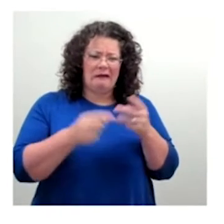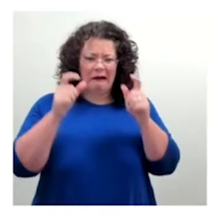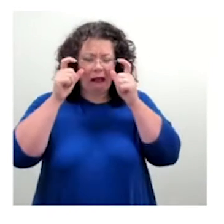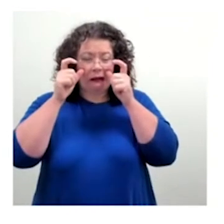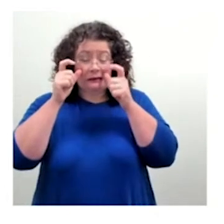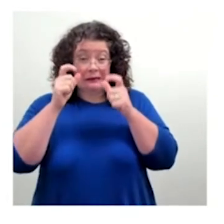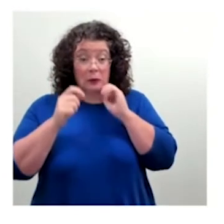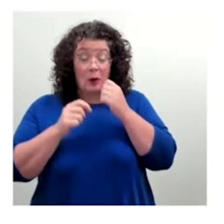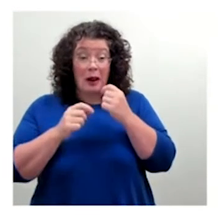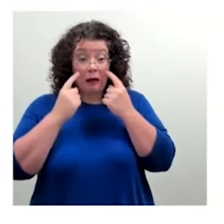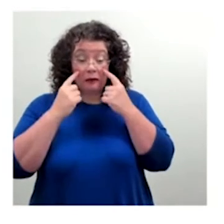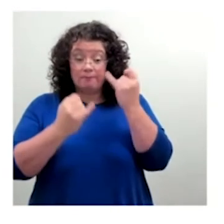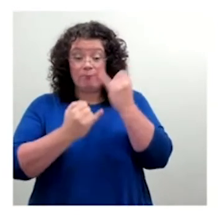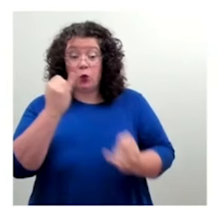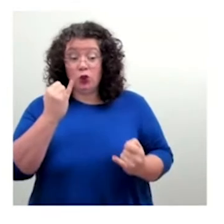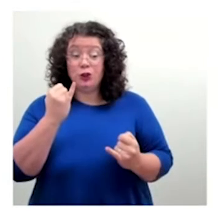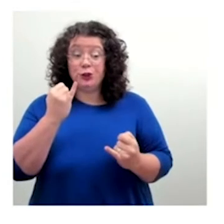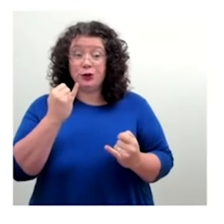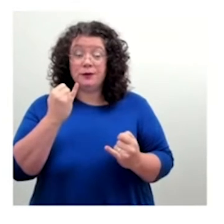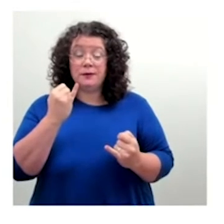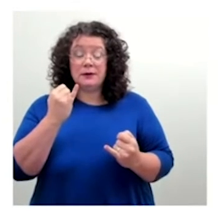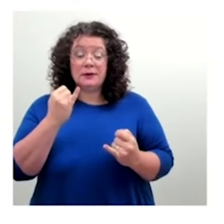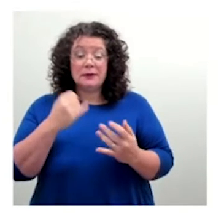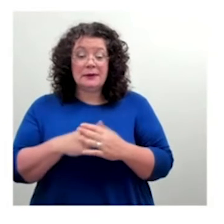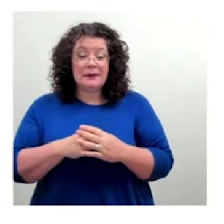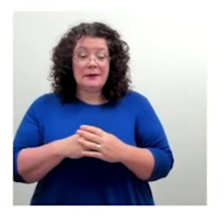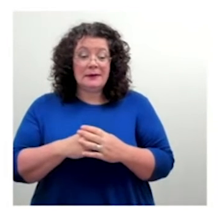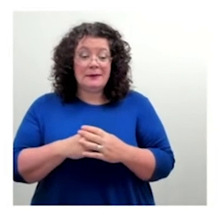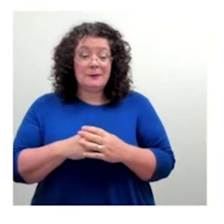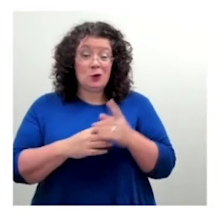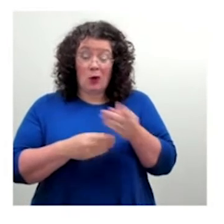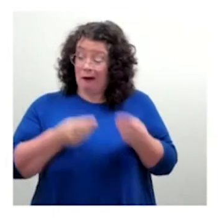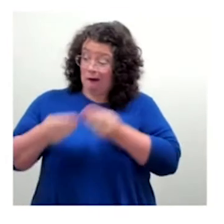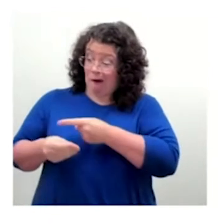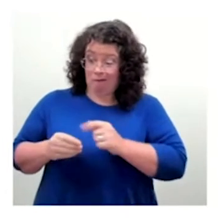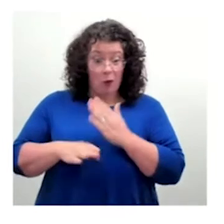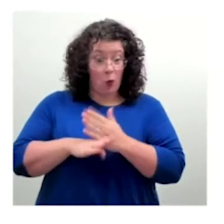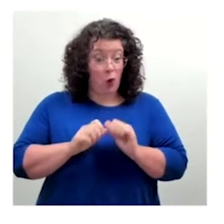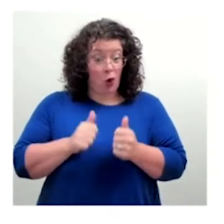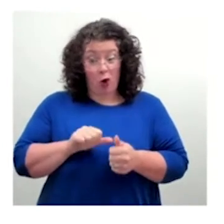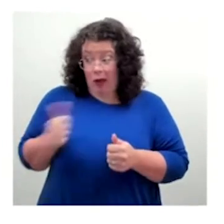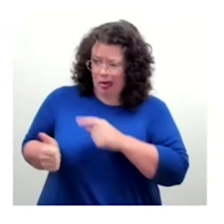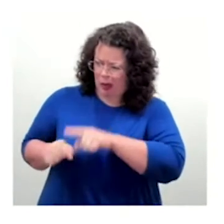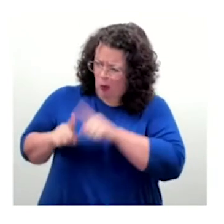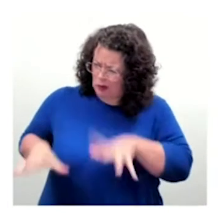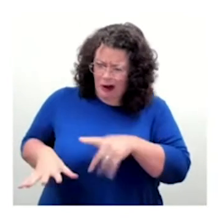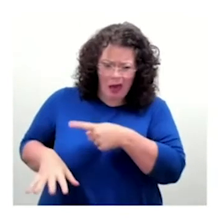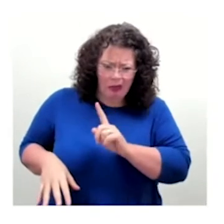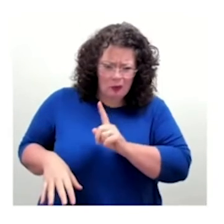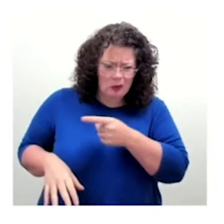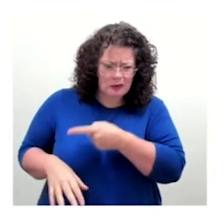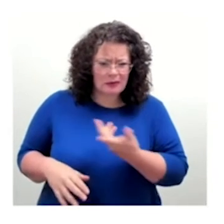colleague who's on the next desk and say, what does this look like? That's really not representative of the variance of vision ability that's out there.